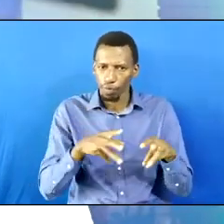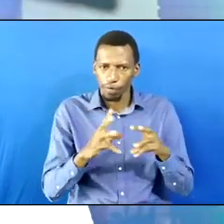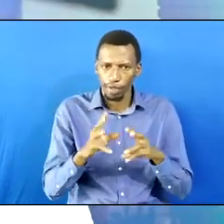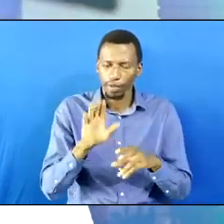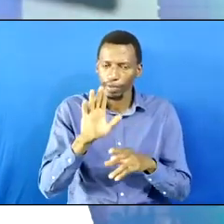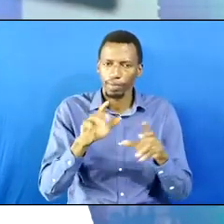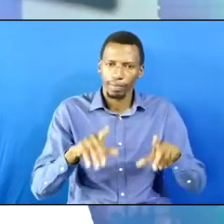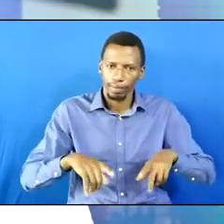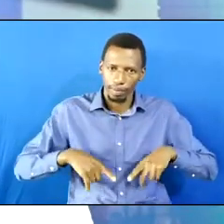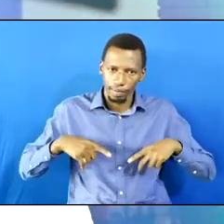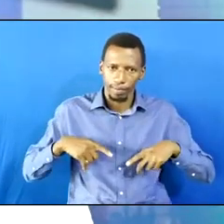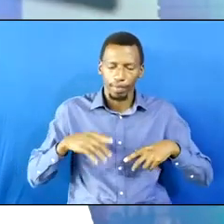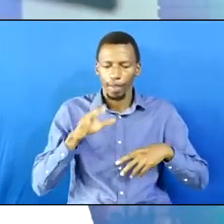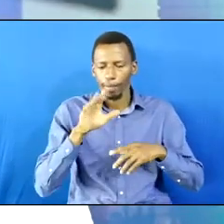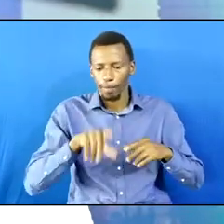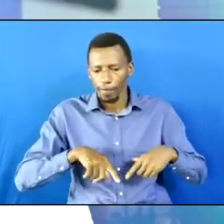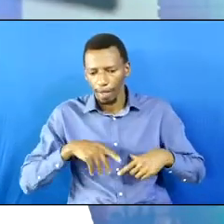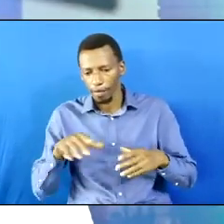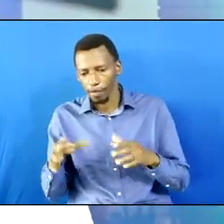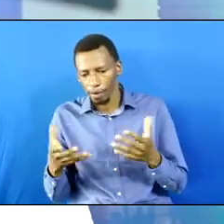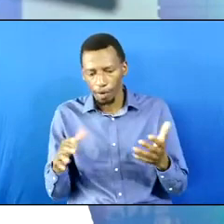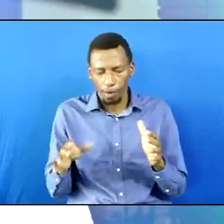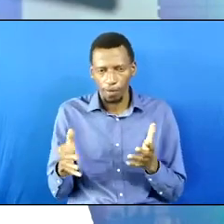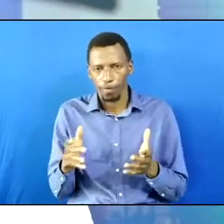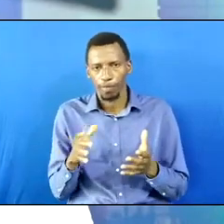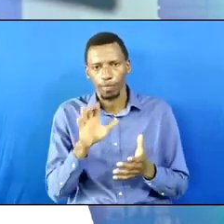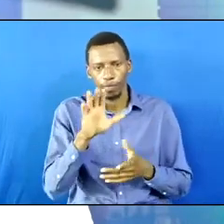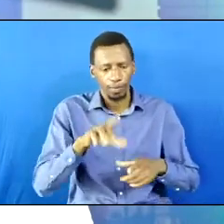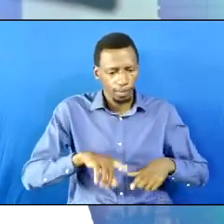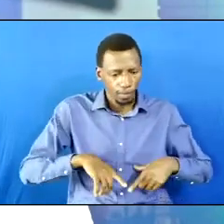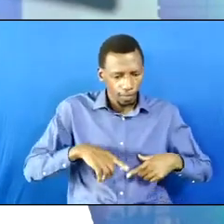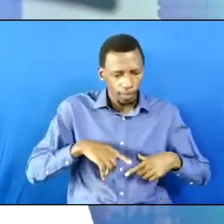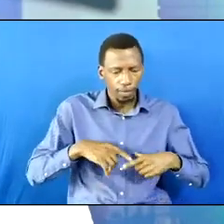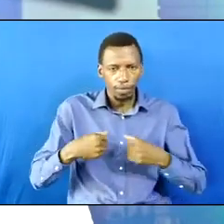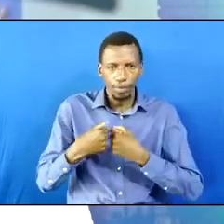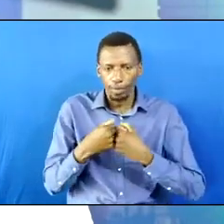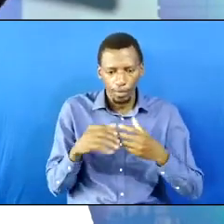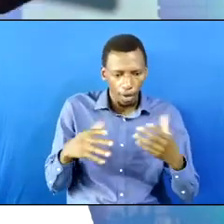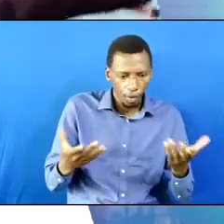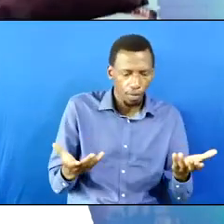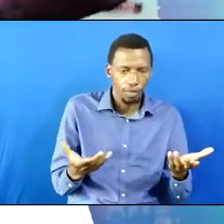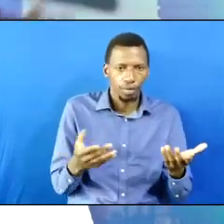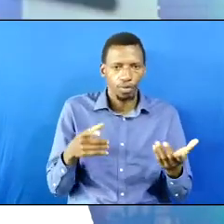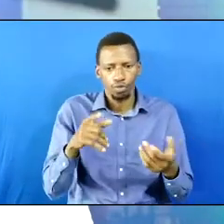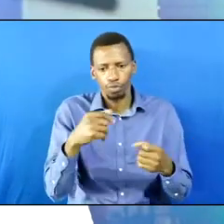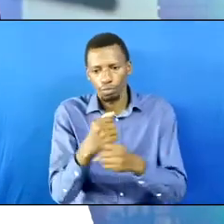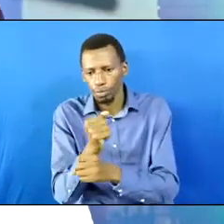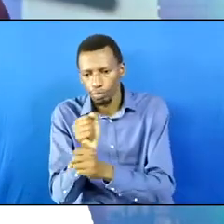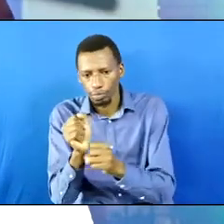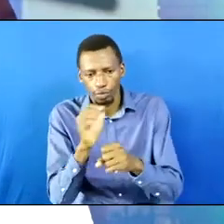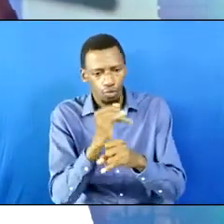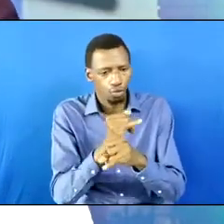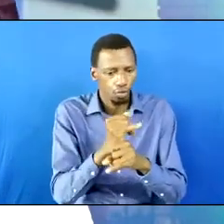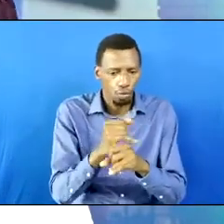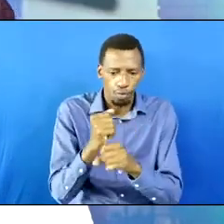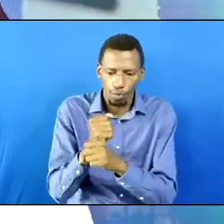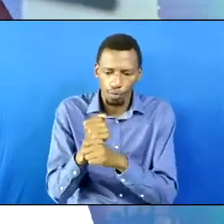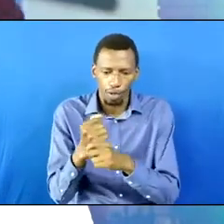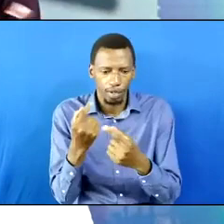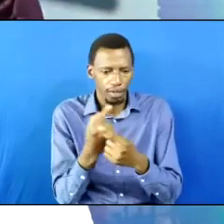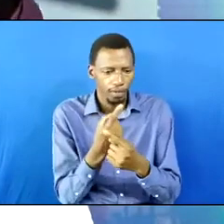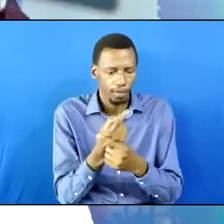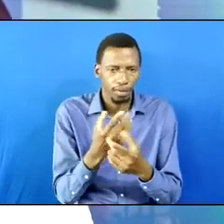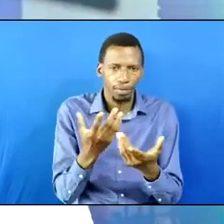of your life, how it has been, your ways up and downs, your runnings up and down,